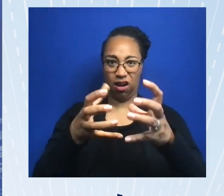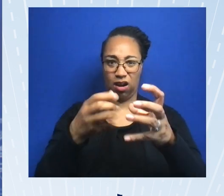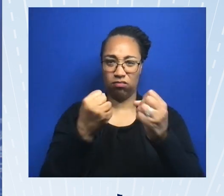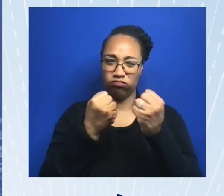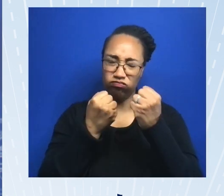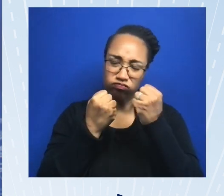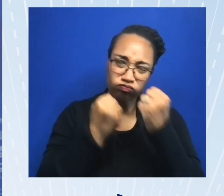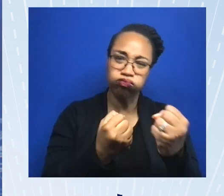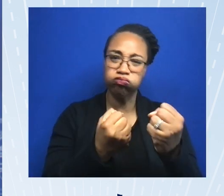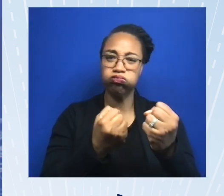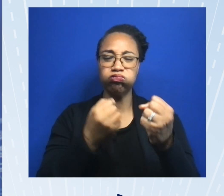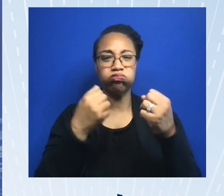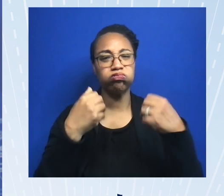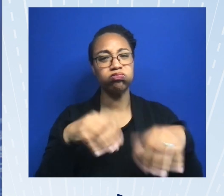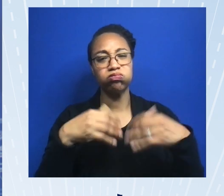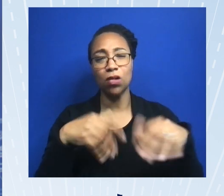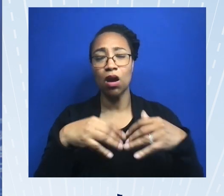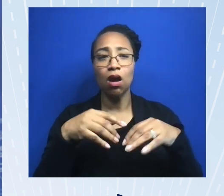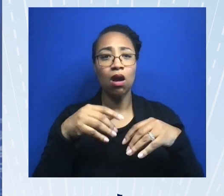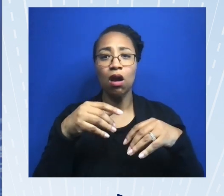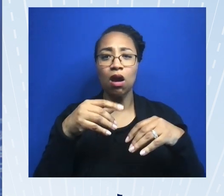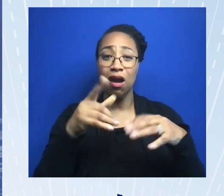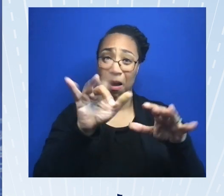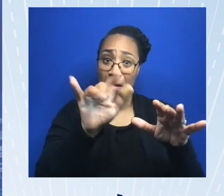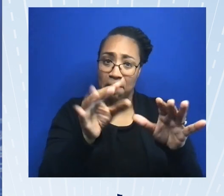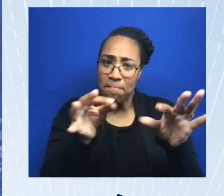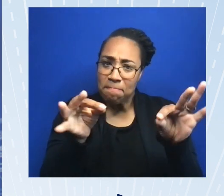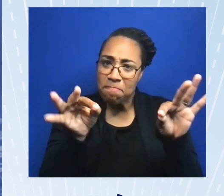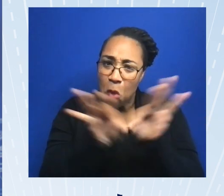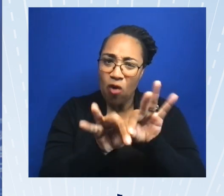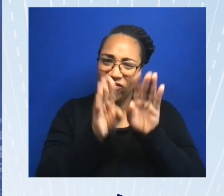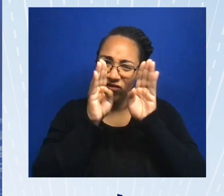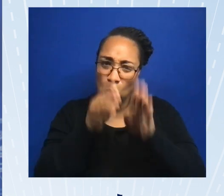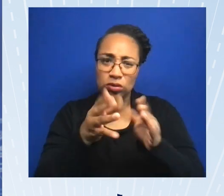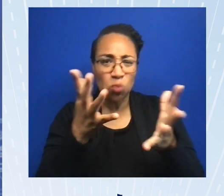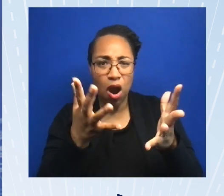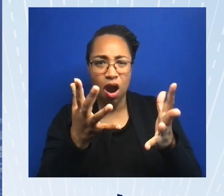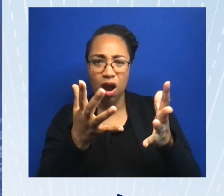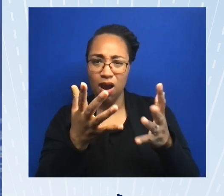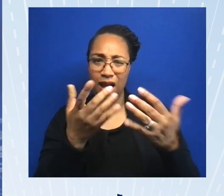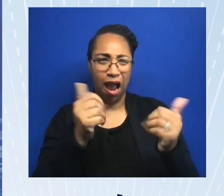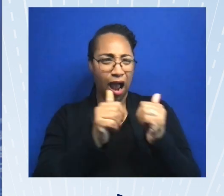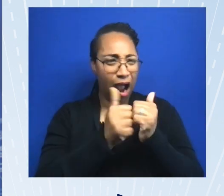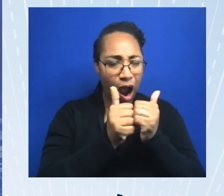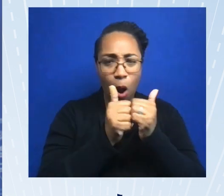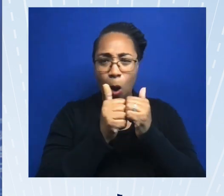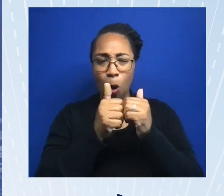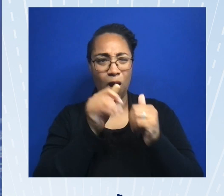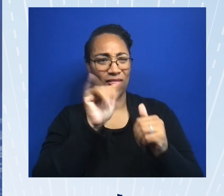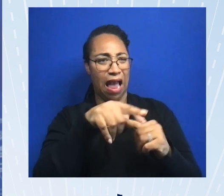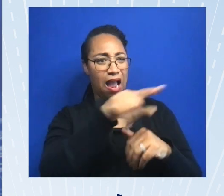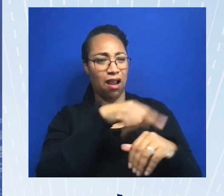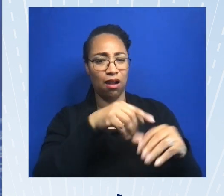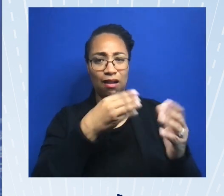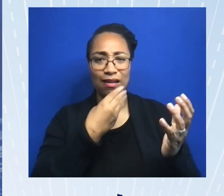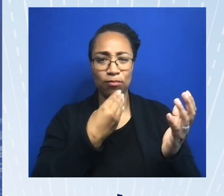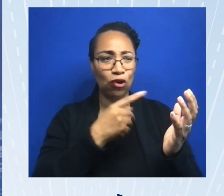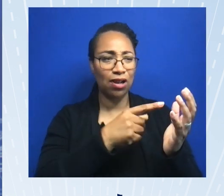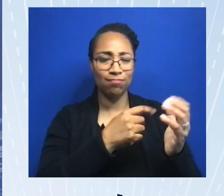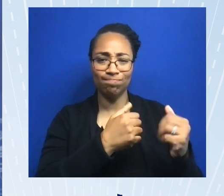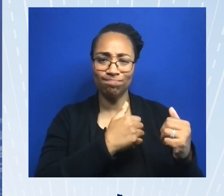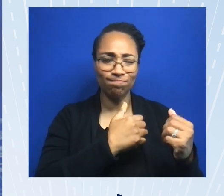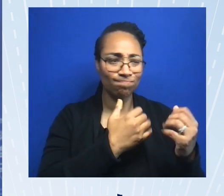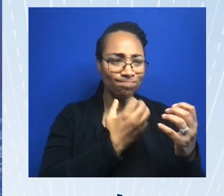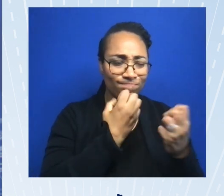from government, business, and civil society is essential, and it's urgent. That's exactly